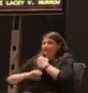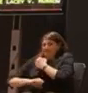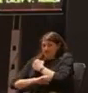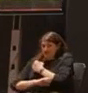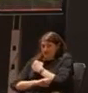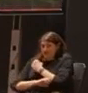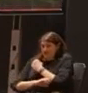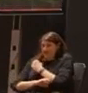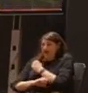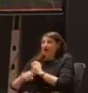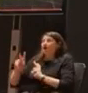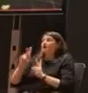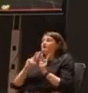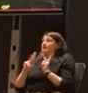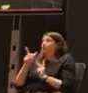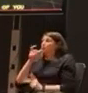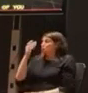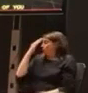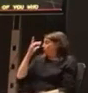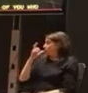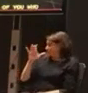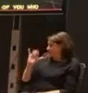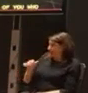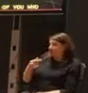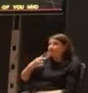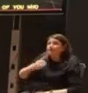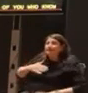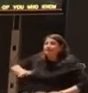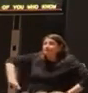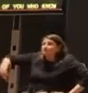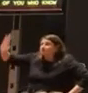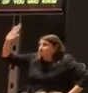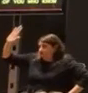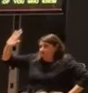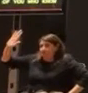Those of you who know who he was, could you raise your hand?